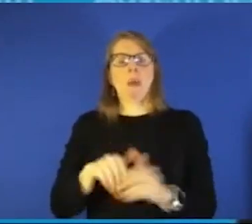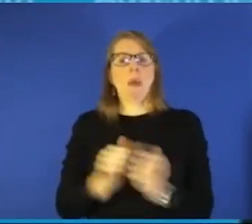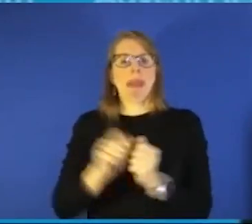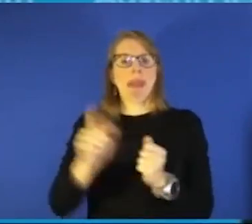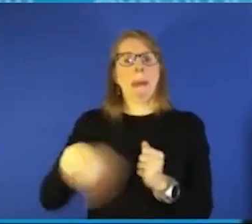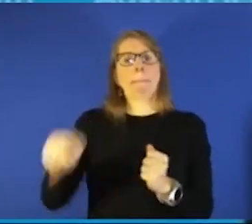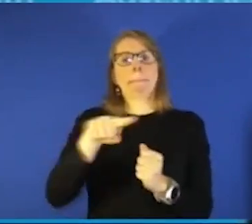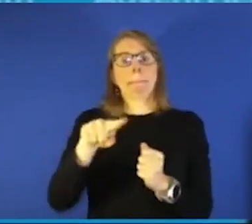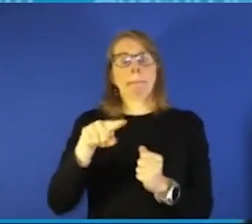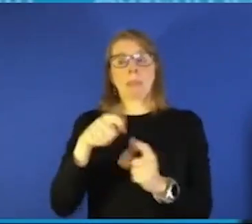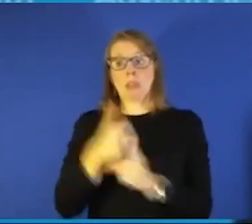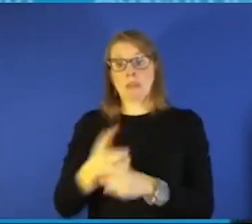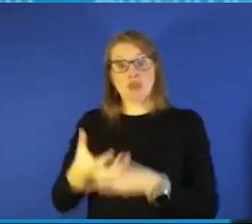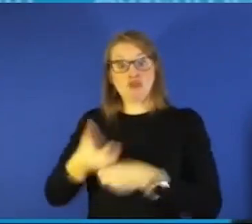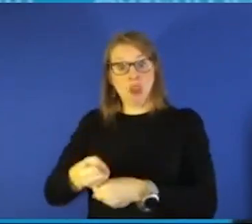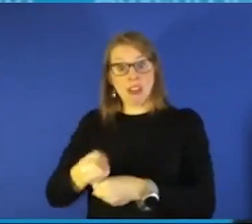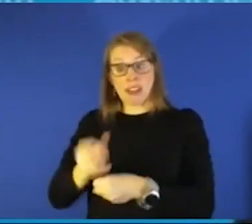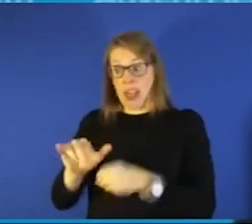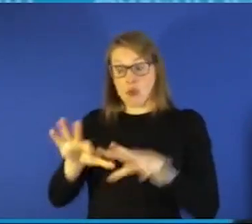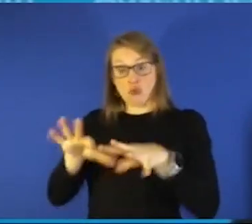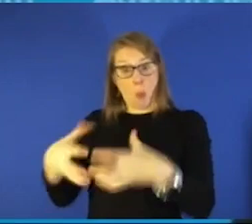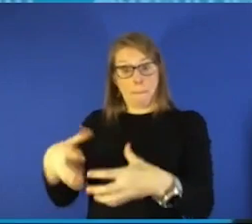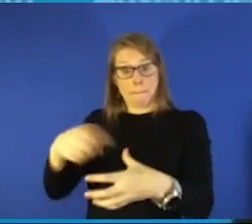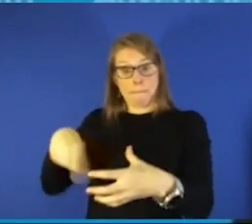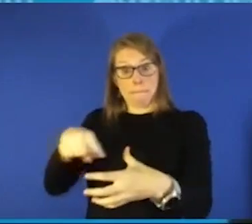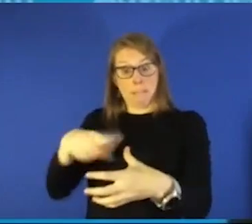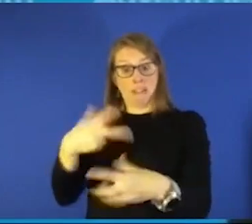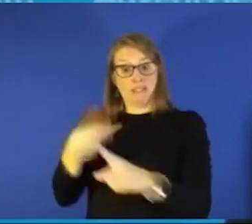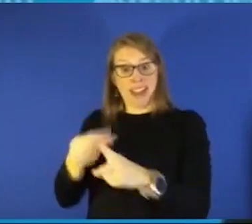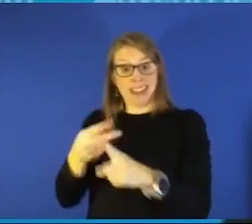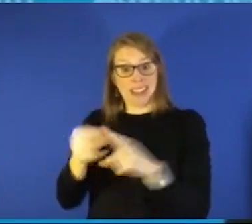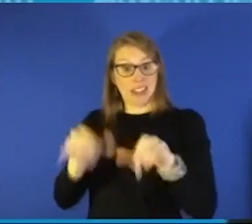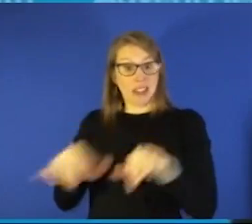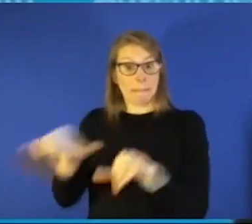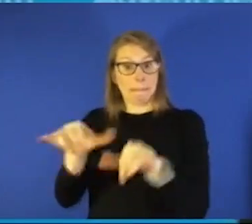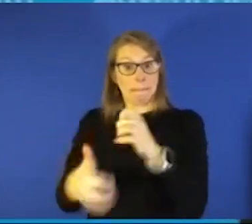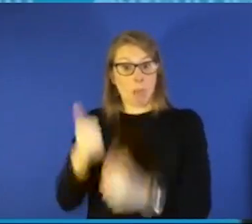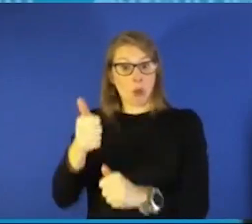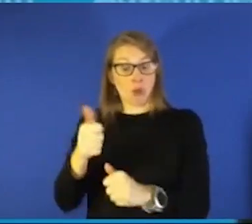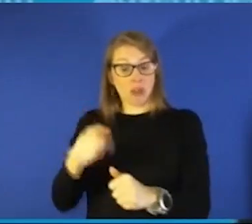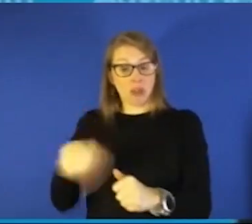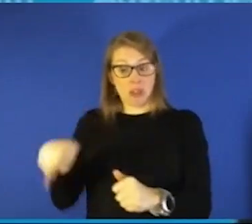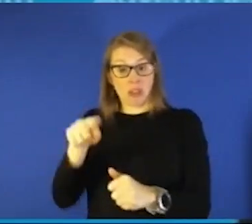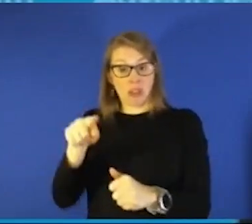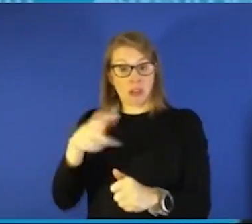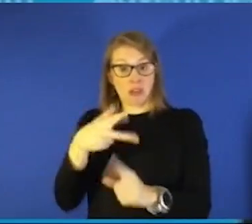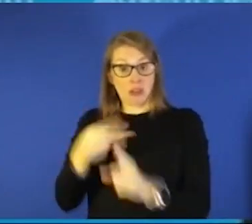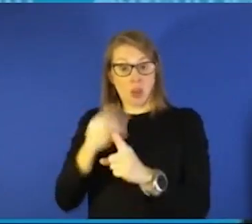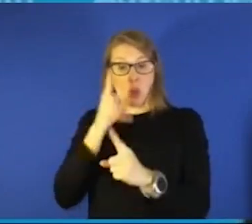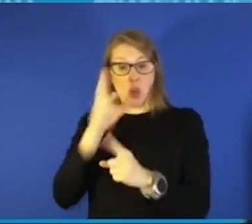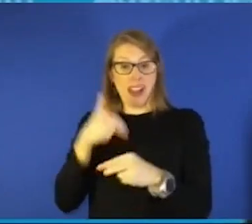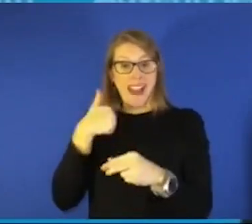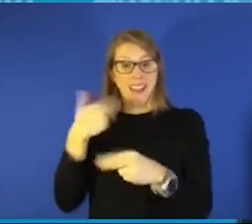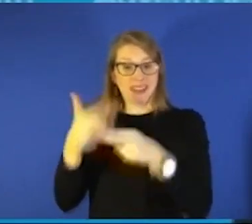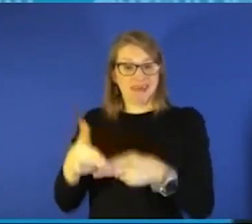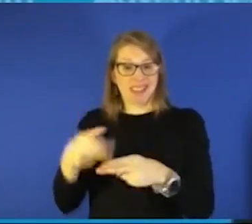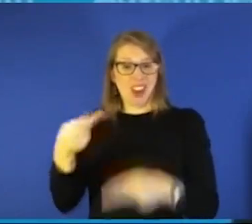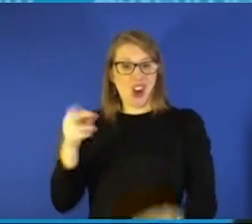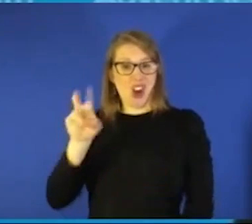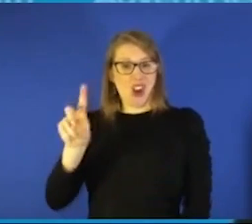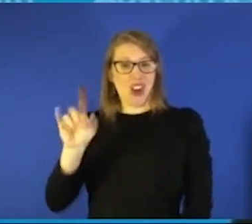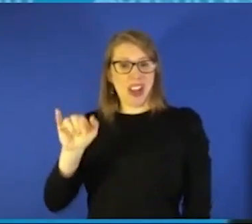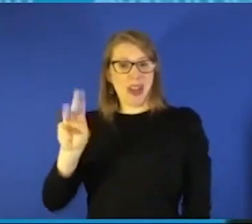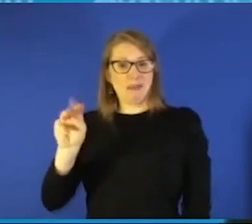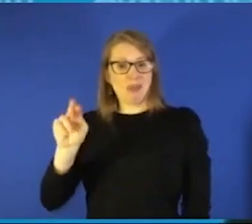you trust that group is also vaccinated in the majority, and you're going to have some type of herd immunity as well, and